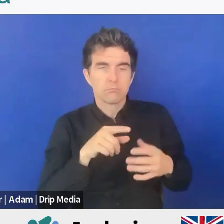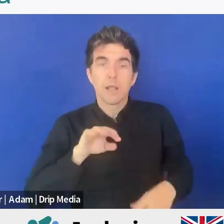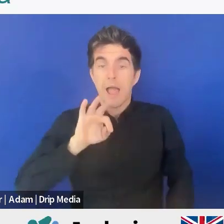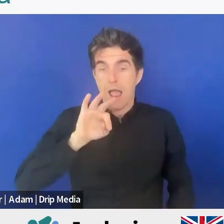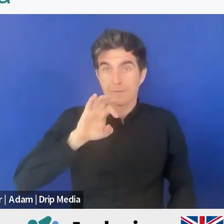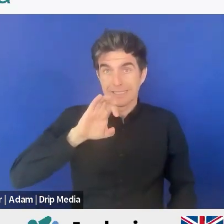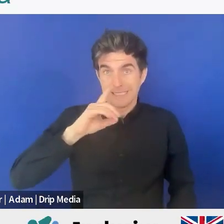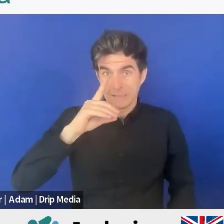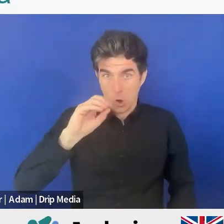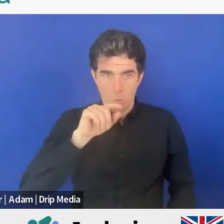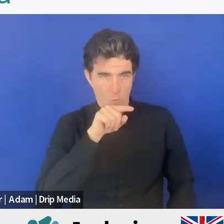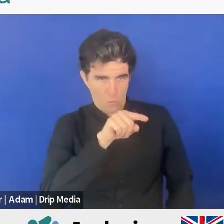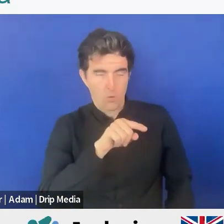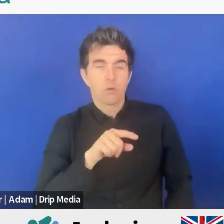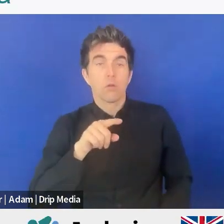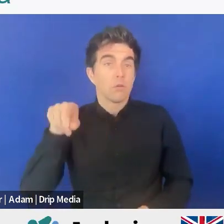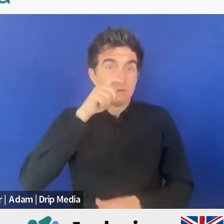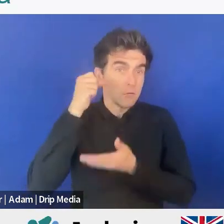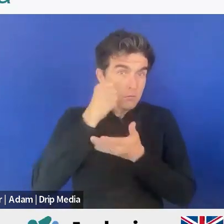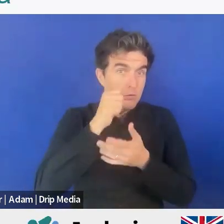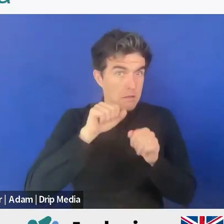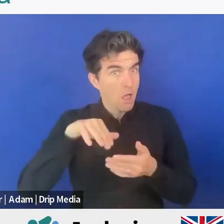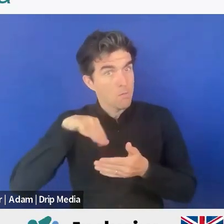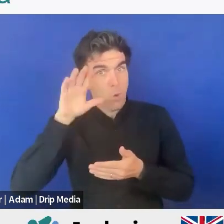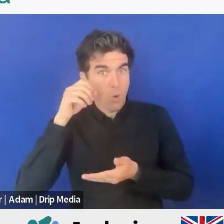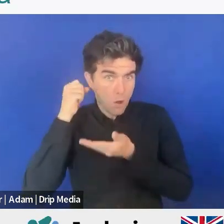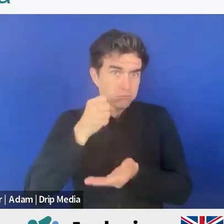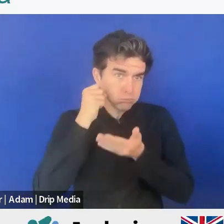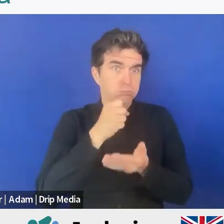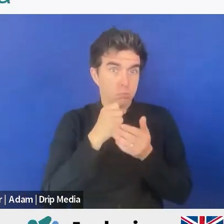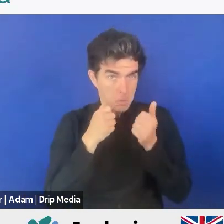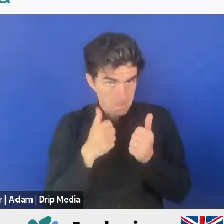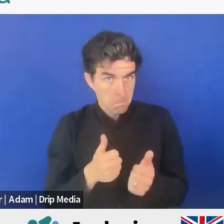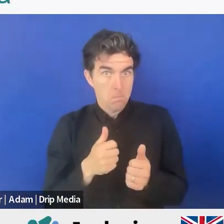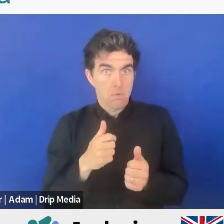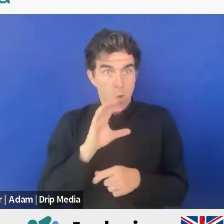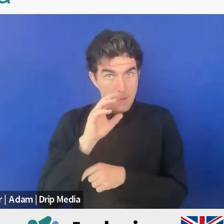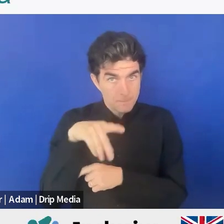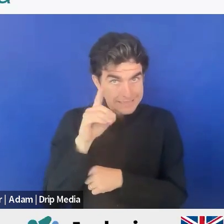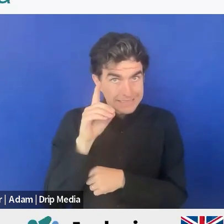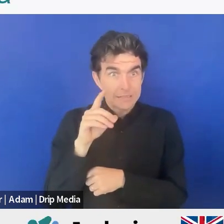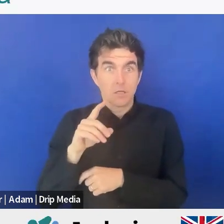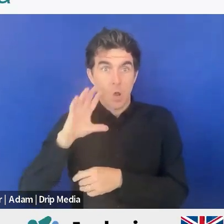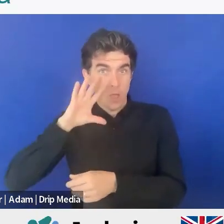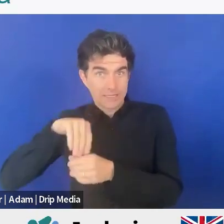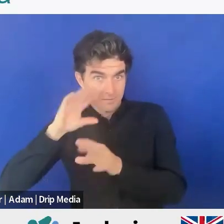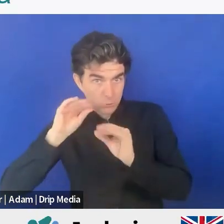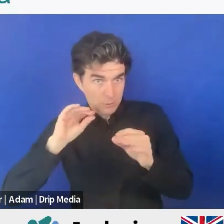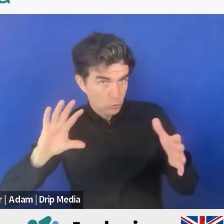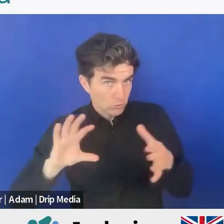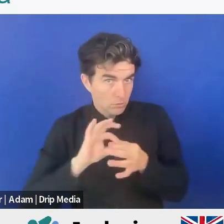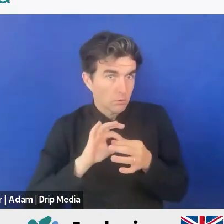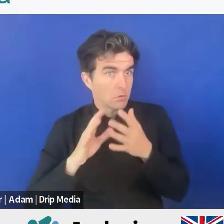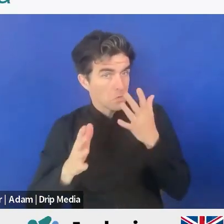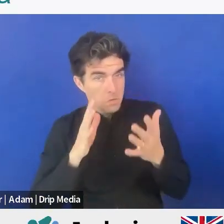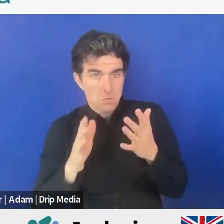education. And maybe I would request it to be maybe 2 minutes. Yeah, I'll be very short on that. Thank